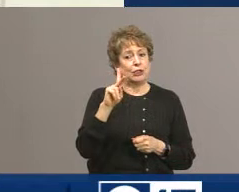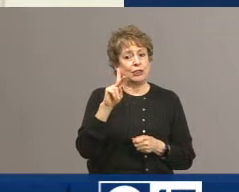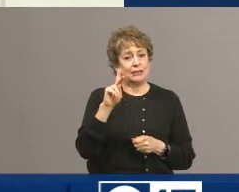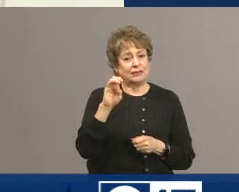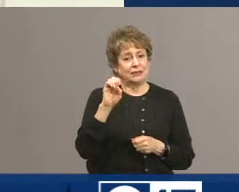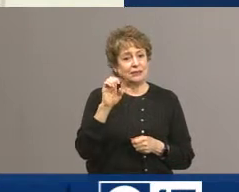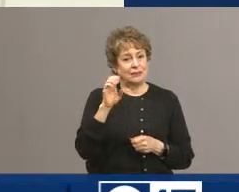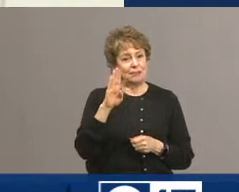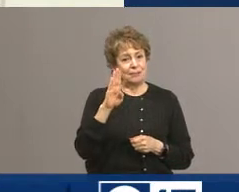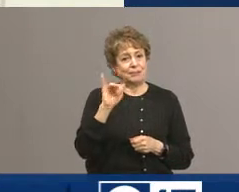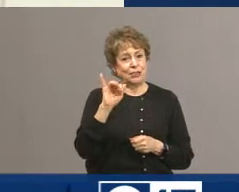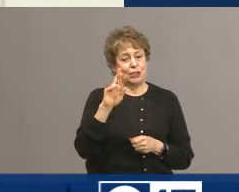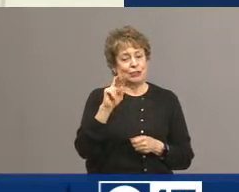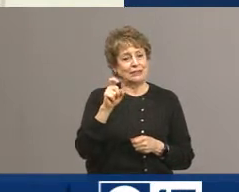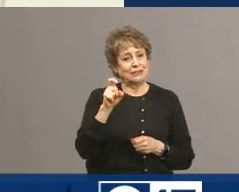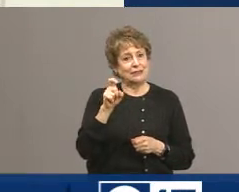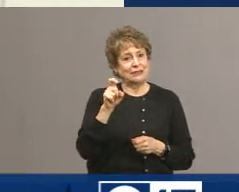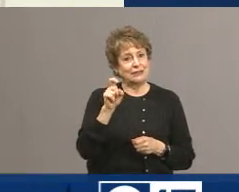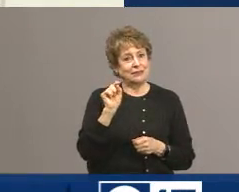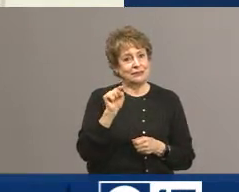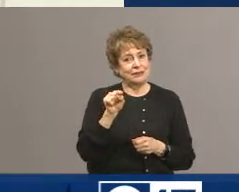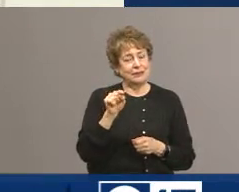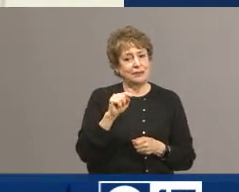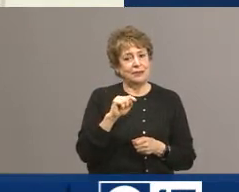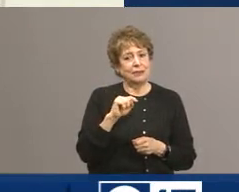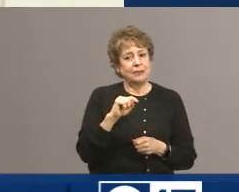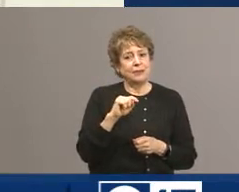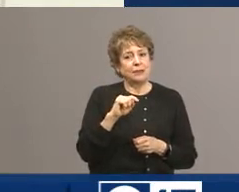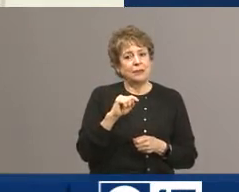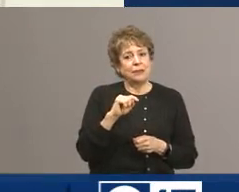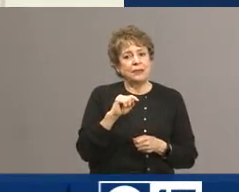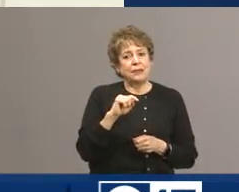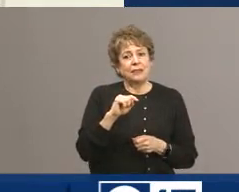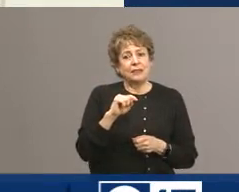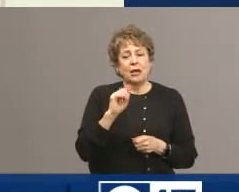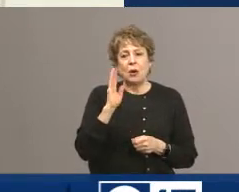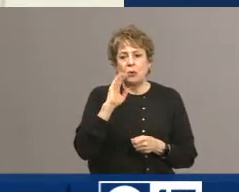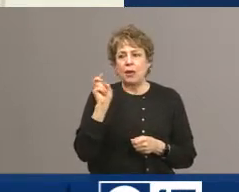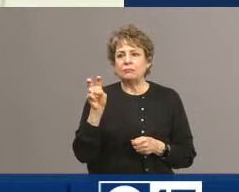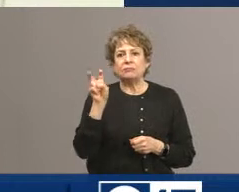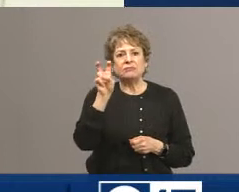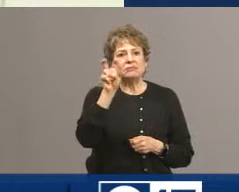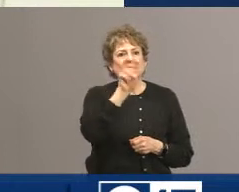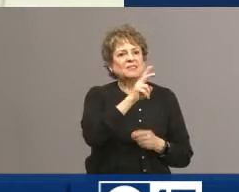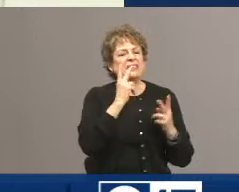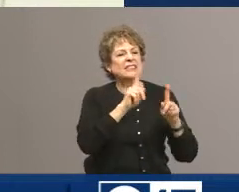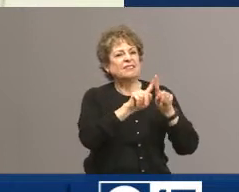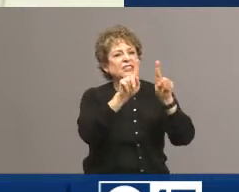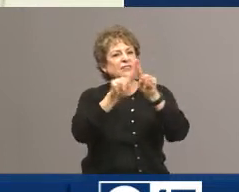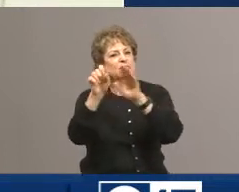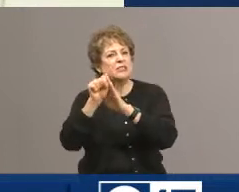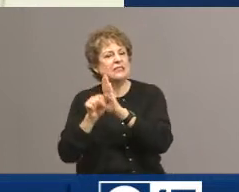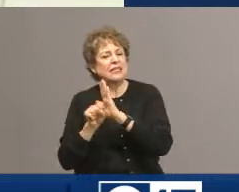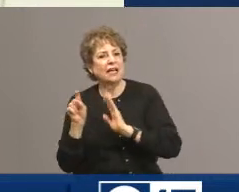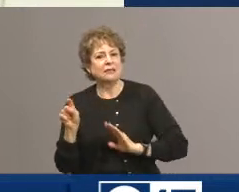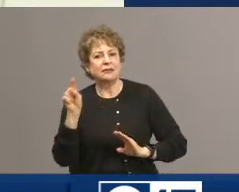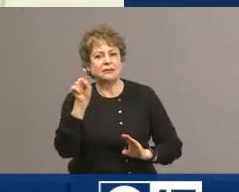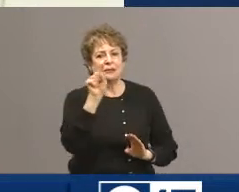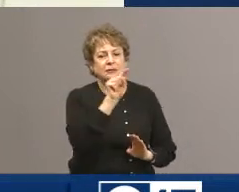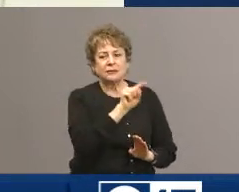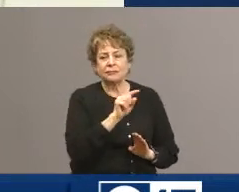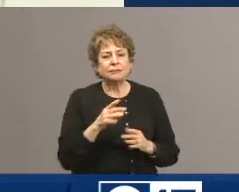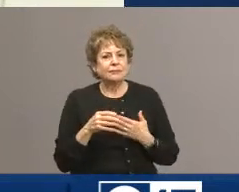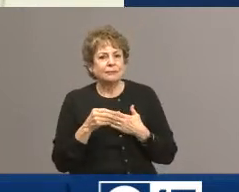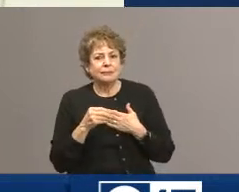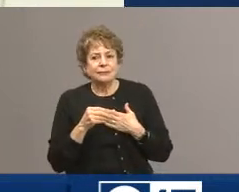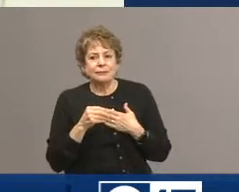she's leading the coronavirus task force along with Dr. Fauci, and she's going to be in Arizona, and